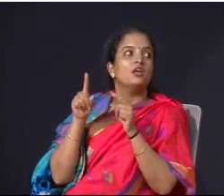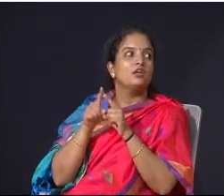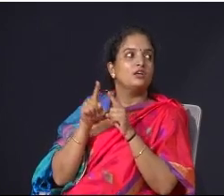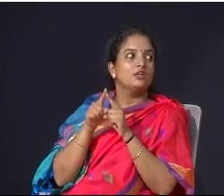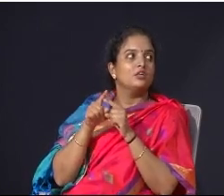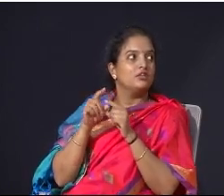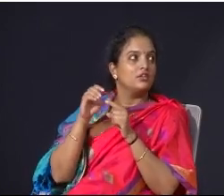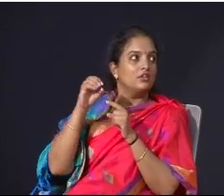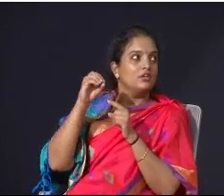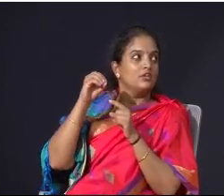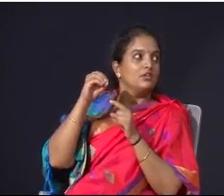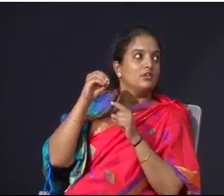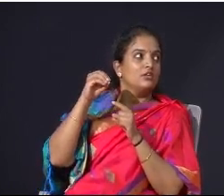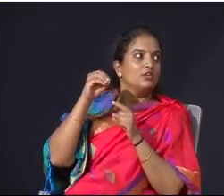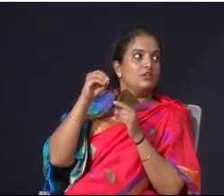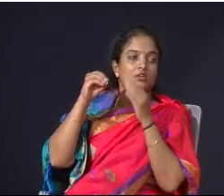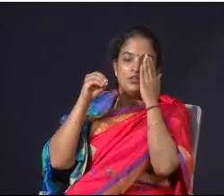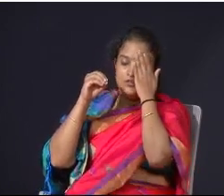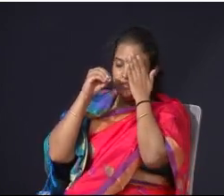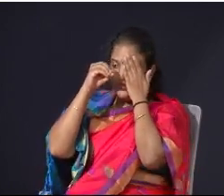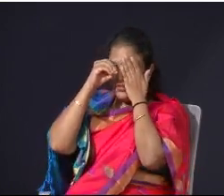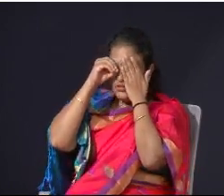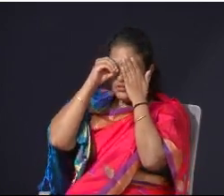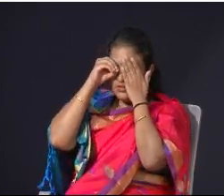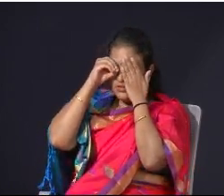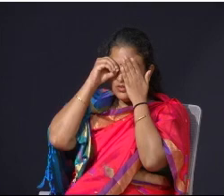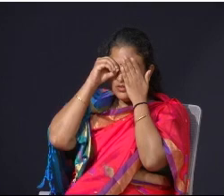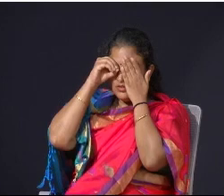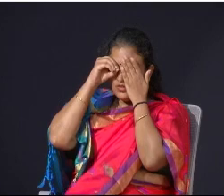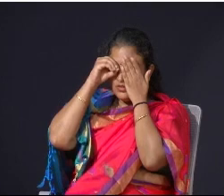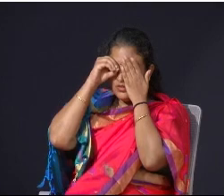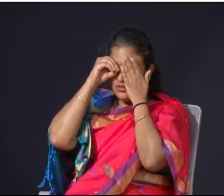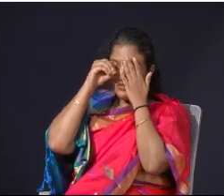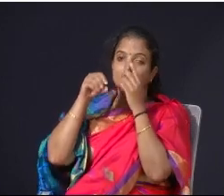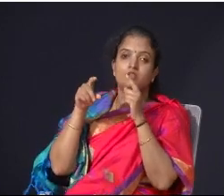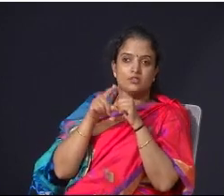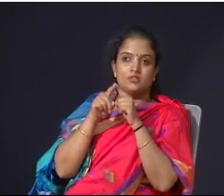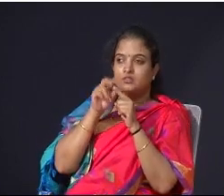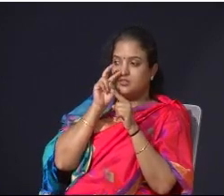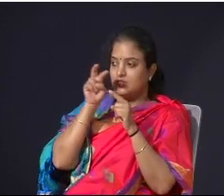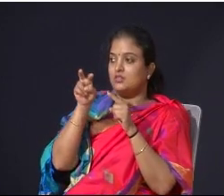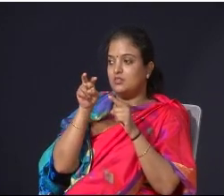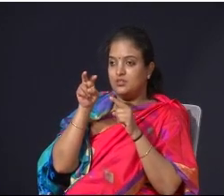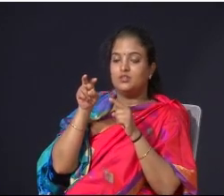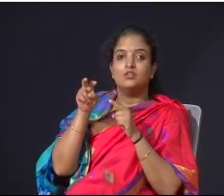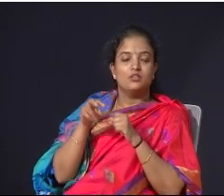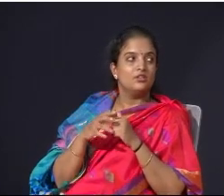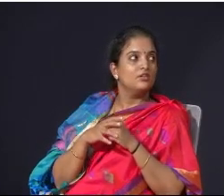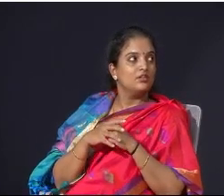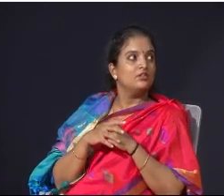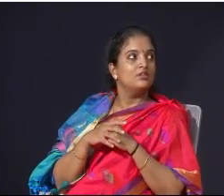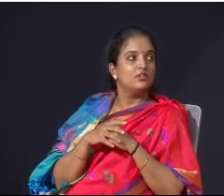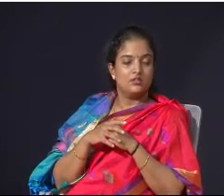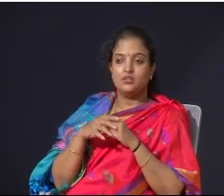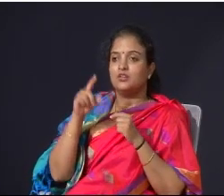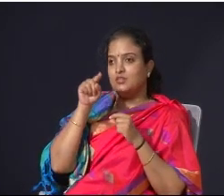here. Close one eye and look through it. It's like a tunnel vision. Yeah? That's a peripheral